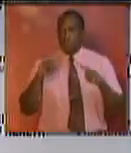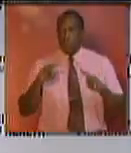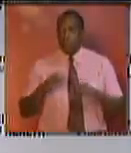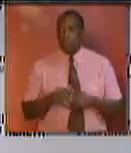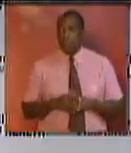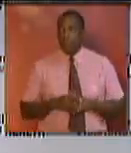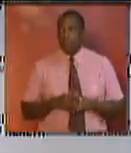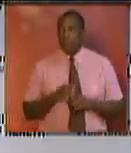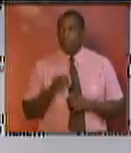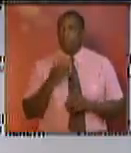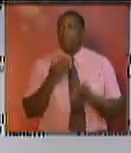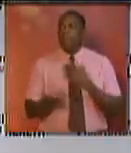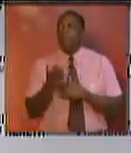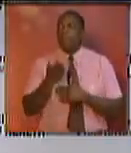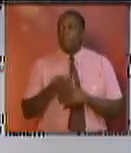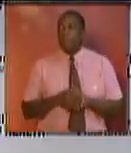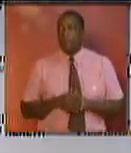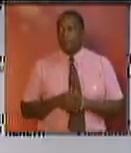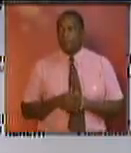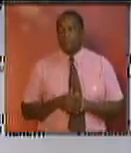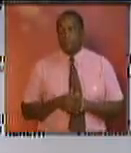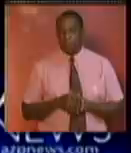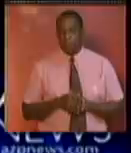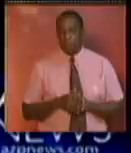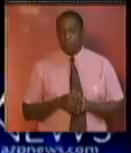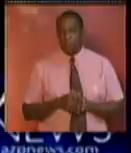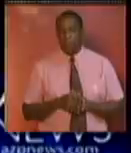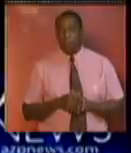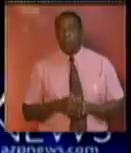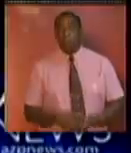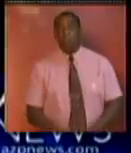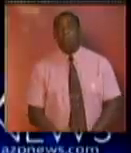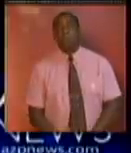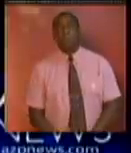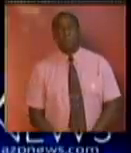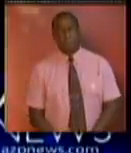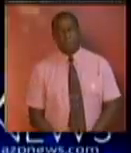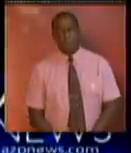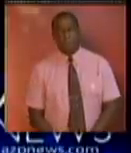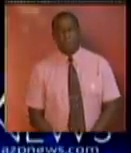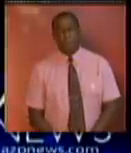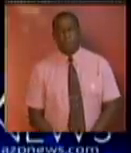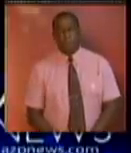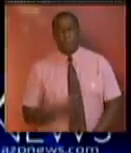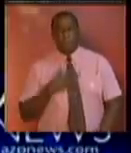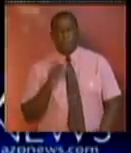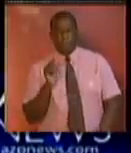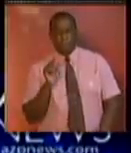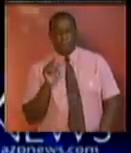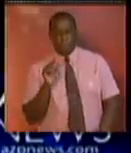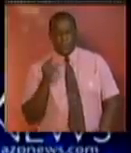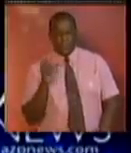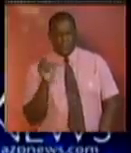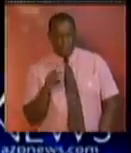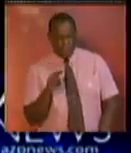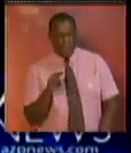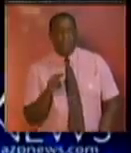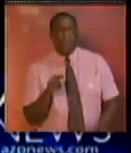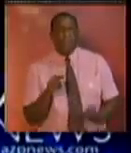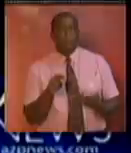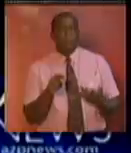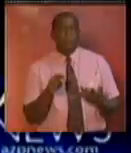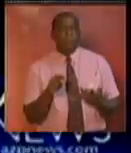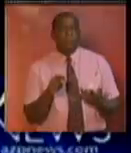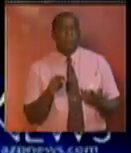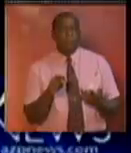Good morning, Private Harry, azpnews.com. My first question, Dr. Hinds, do we have any cases currently of